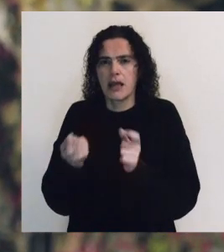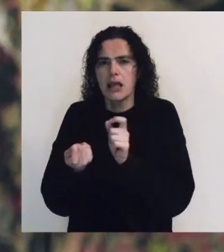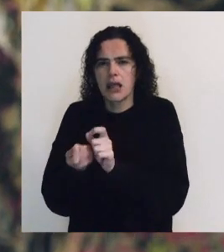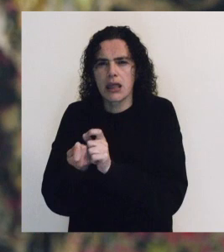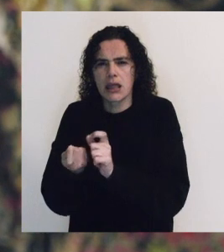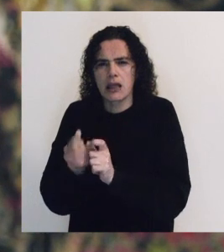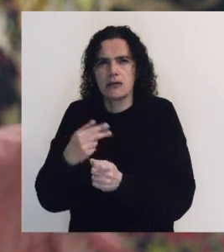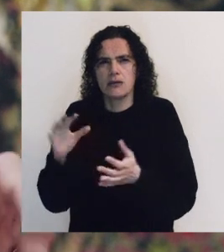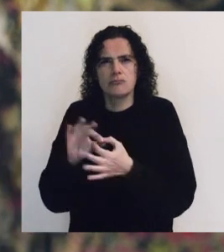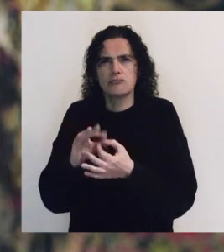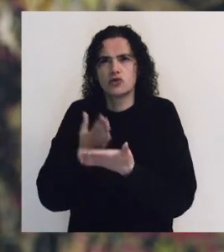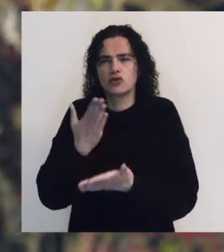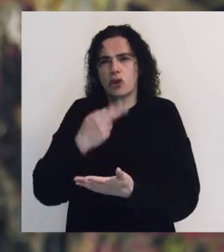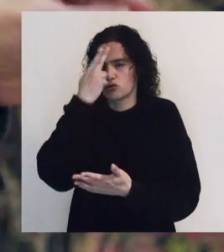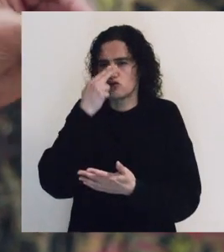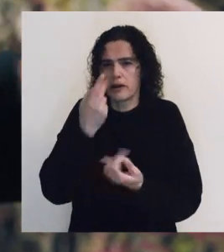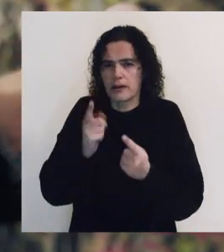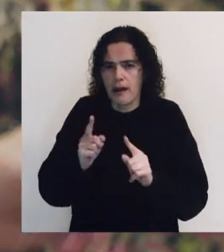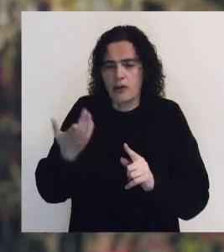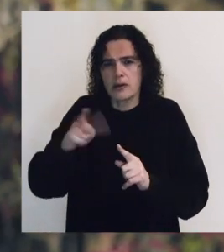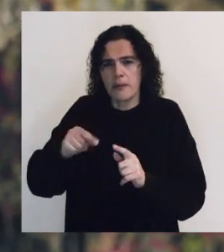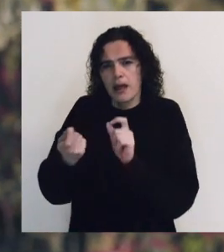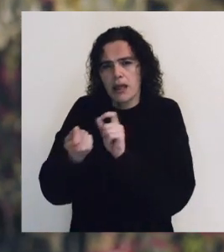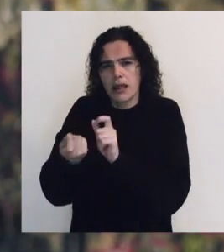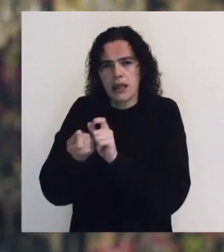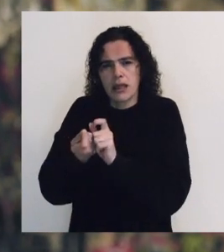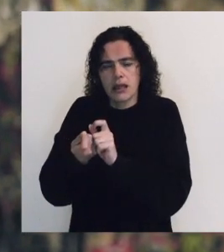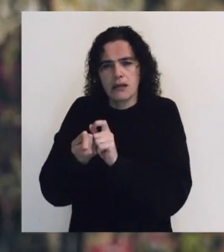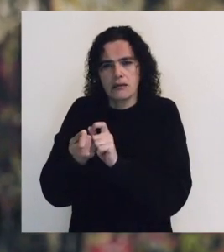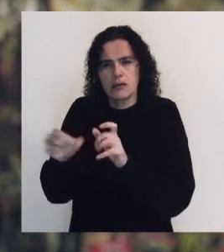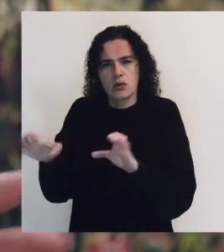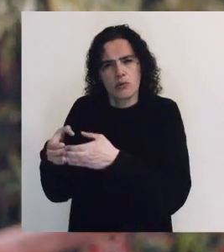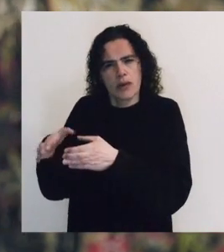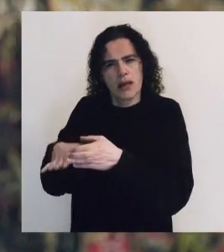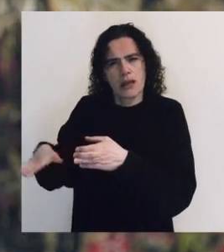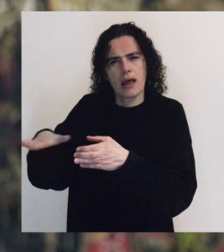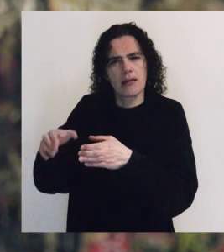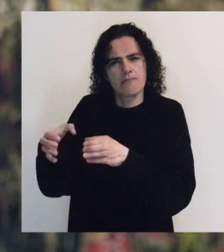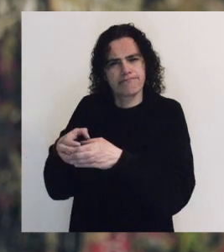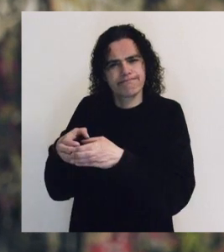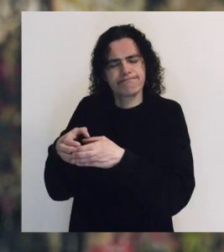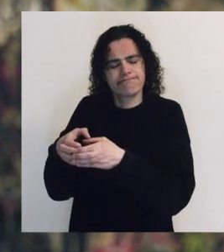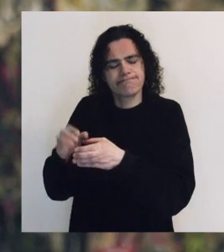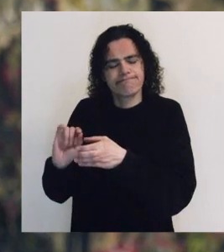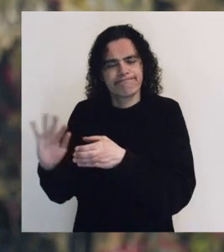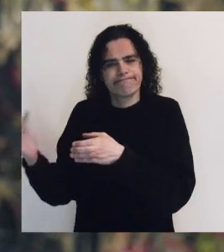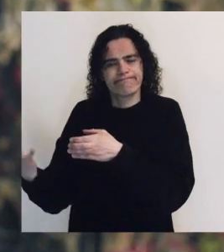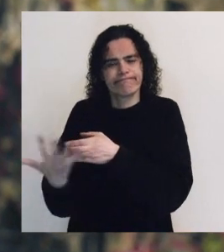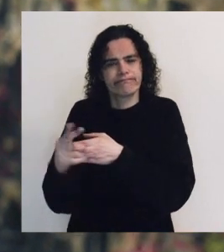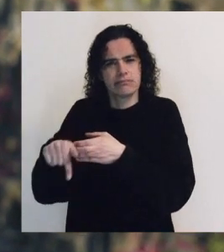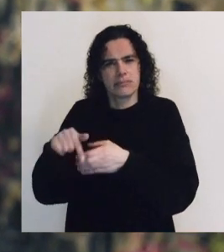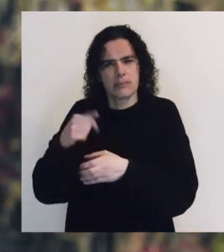not only of history, but the proximity of the community that